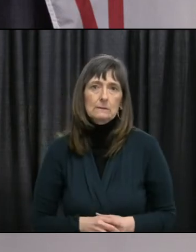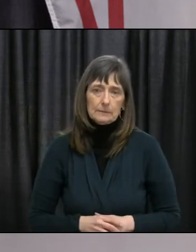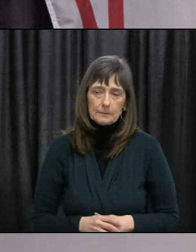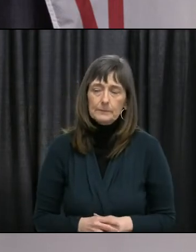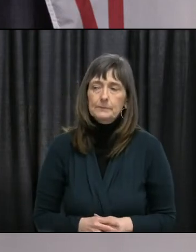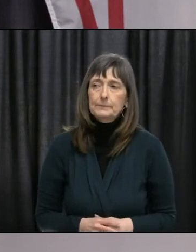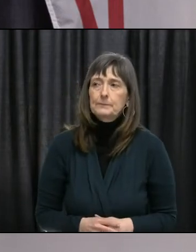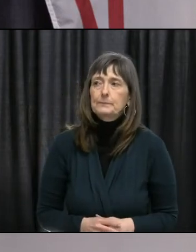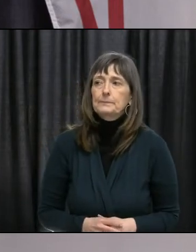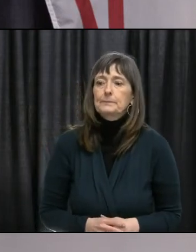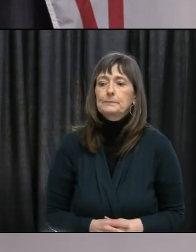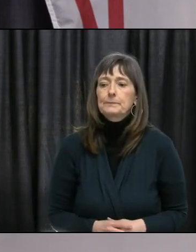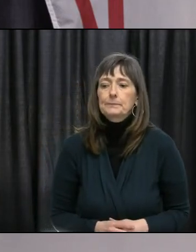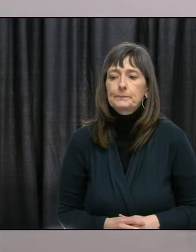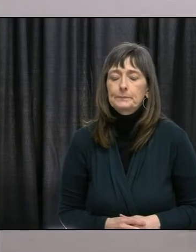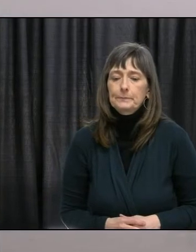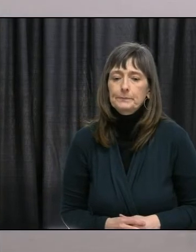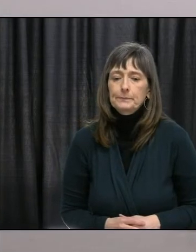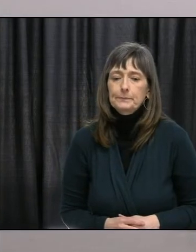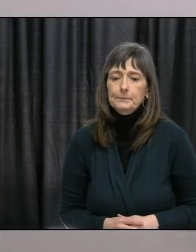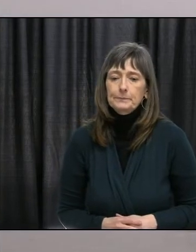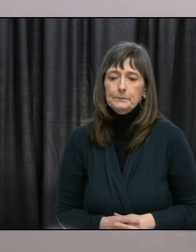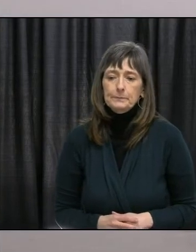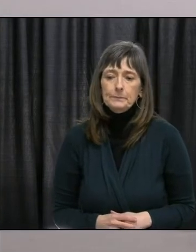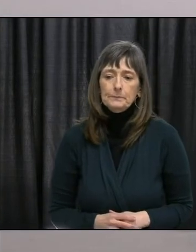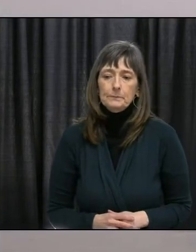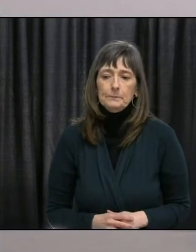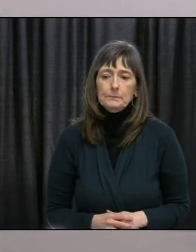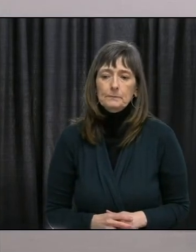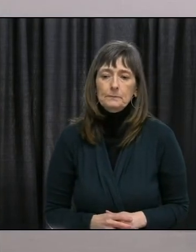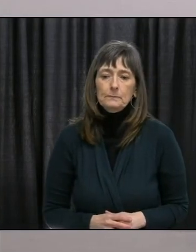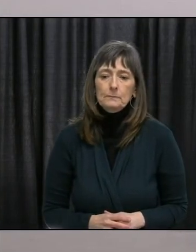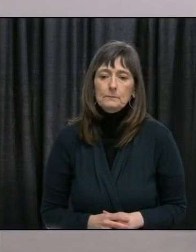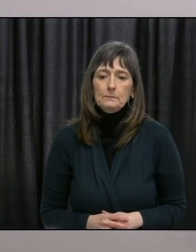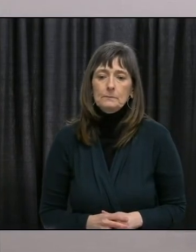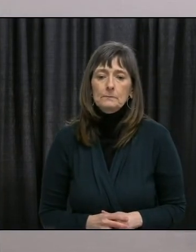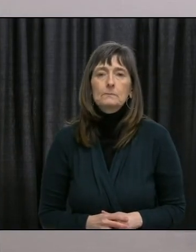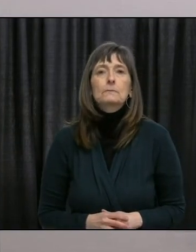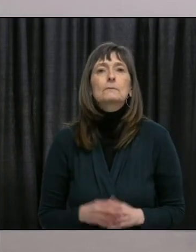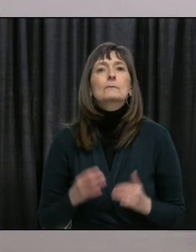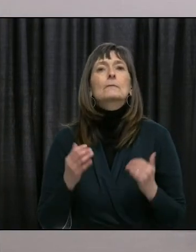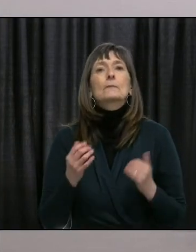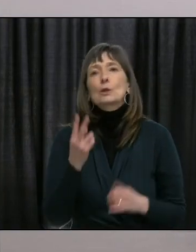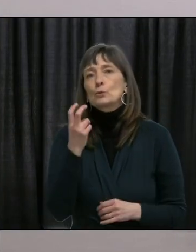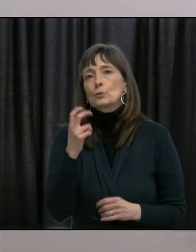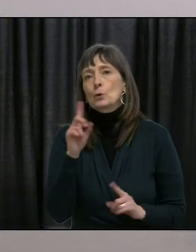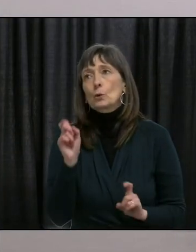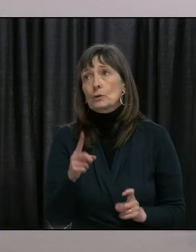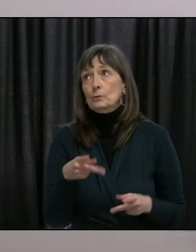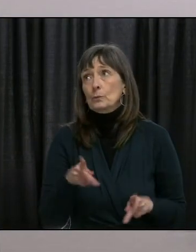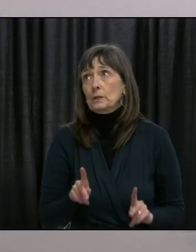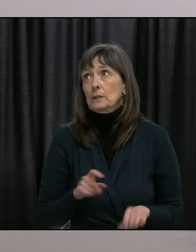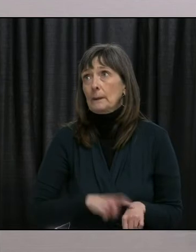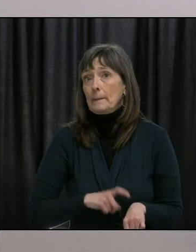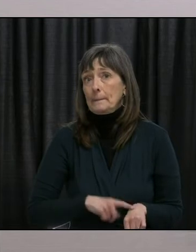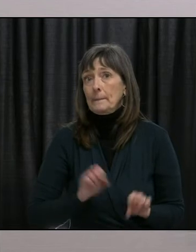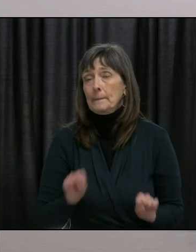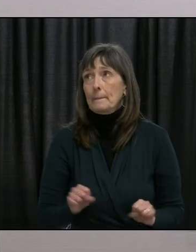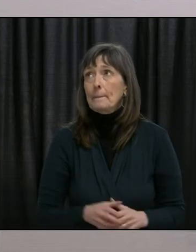employees. Thank you. For the benefit of reporters, we have time for 2 quick questions, so I ask you to press